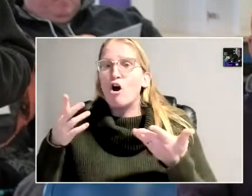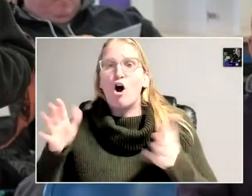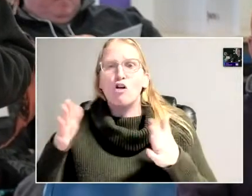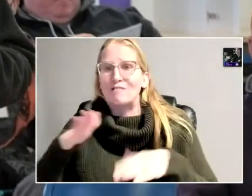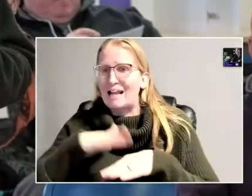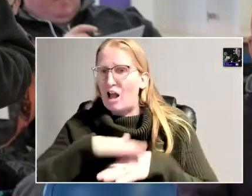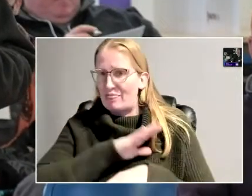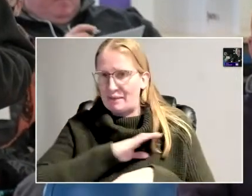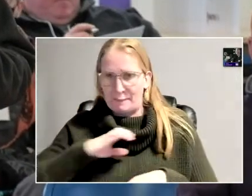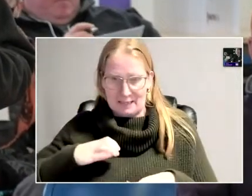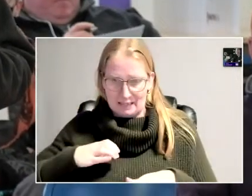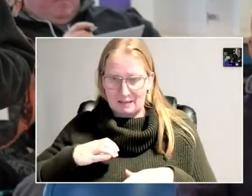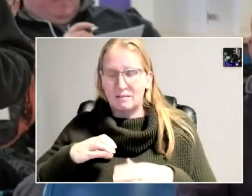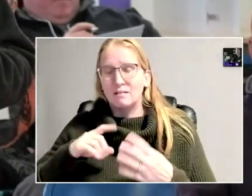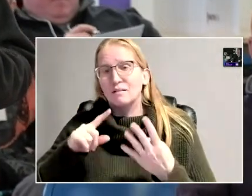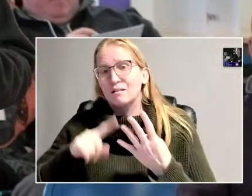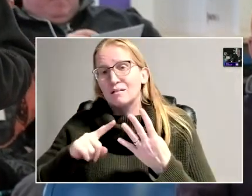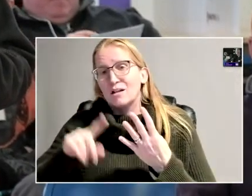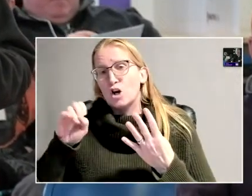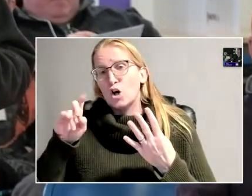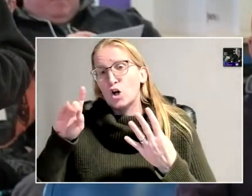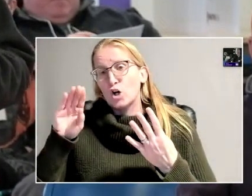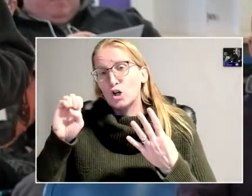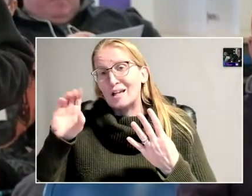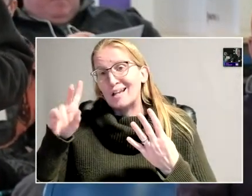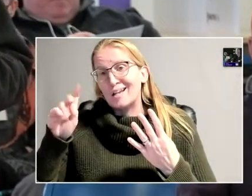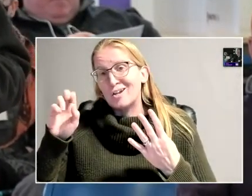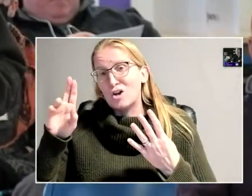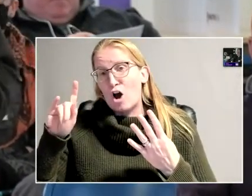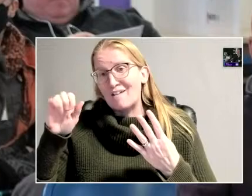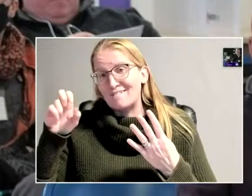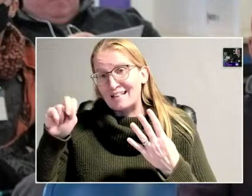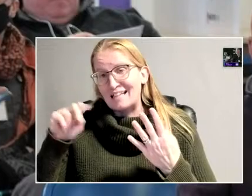nominate Ernie Coughlin and Jackie